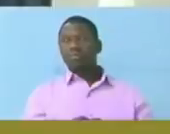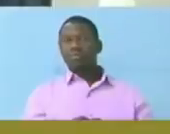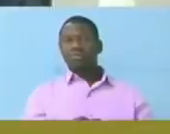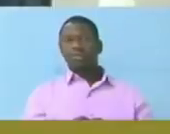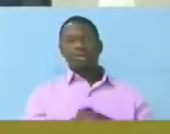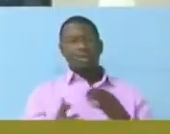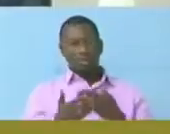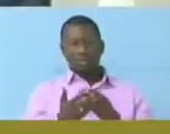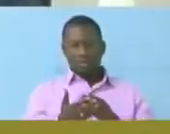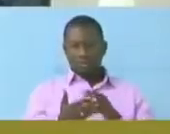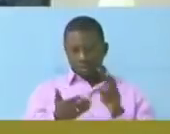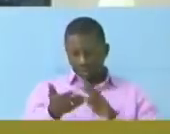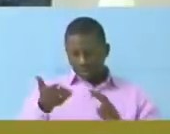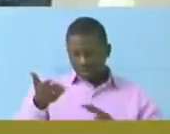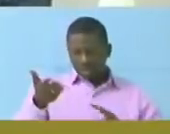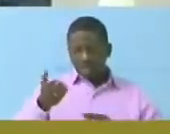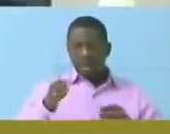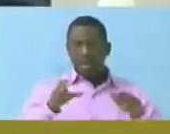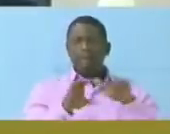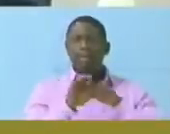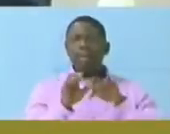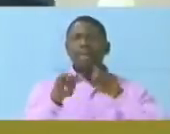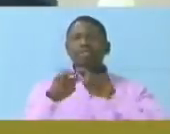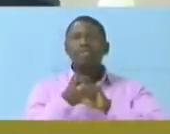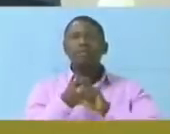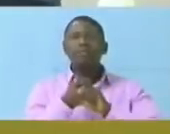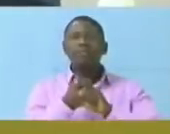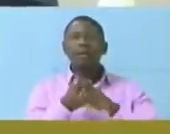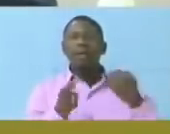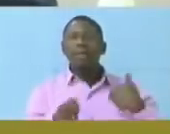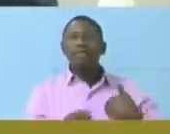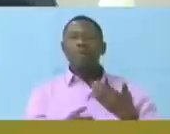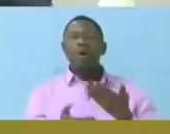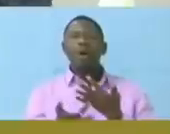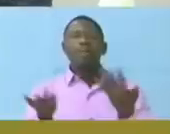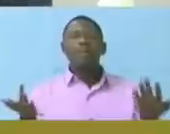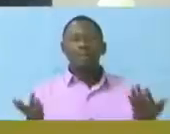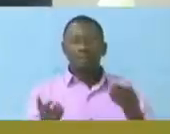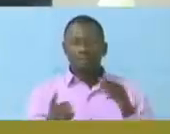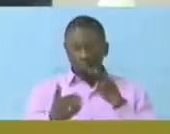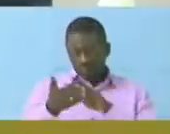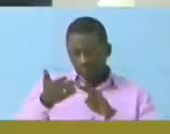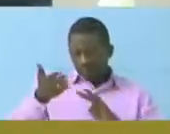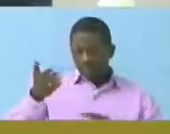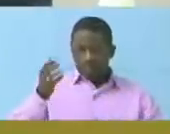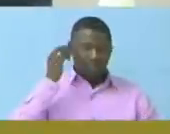Could you read out the membership? I do not see,